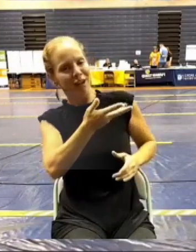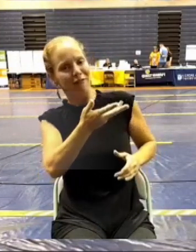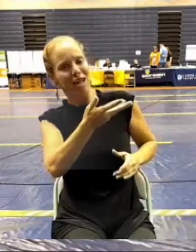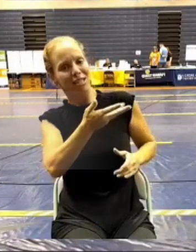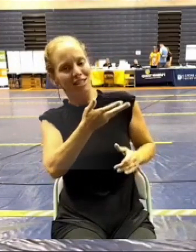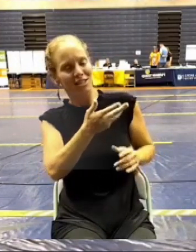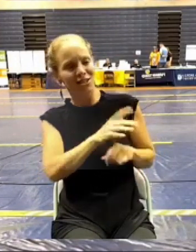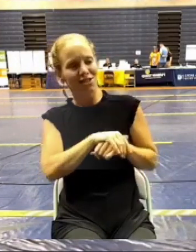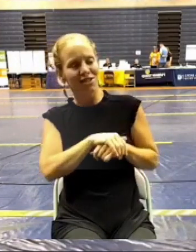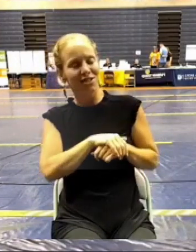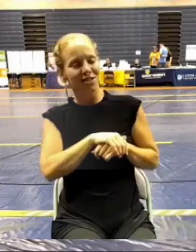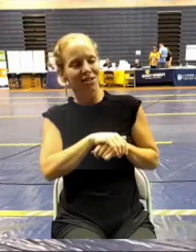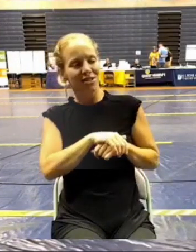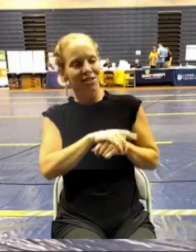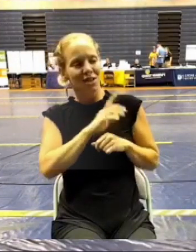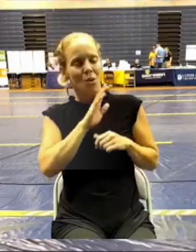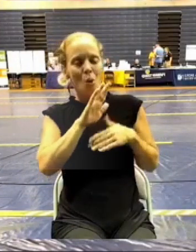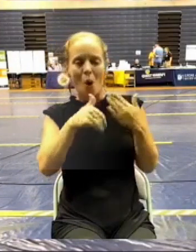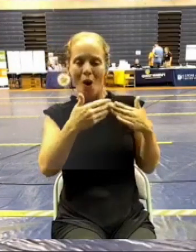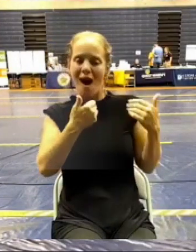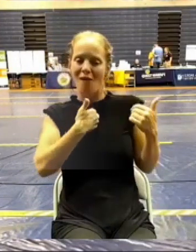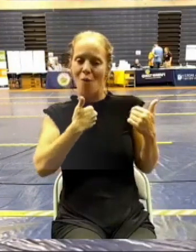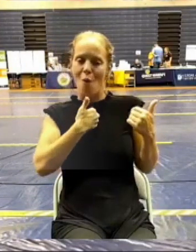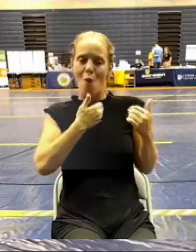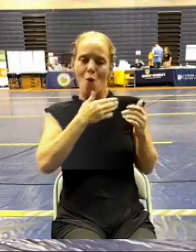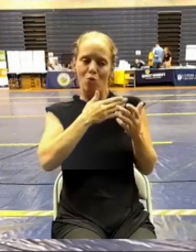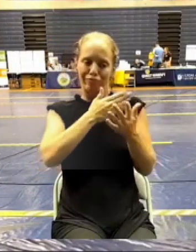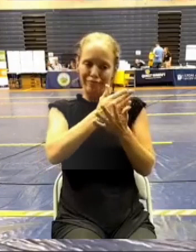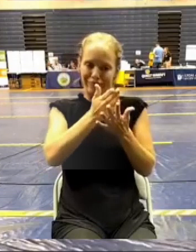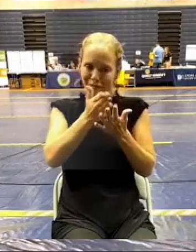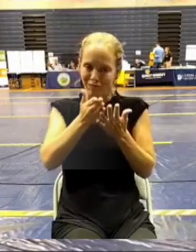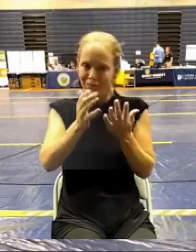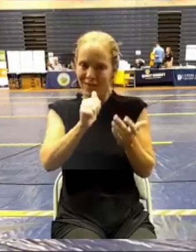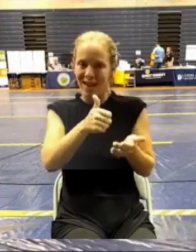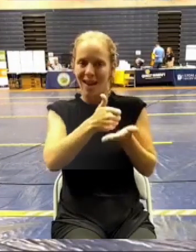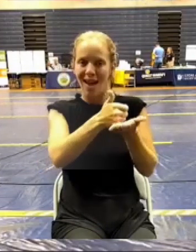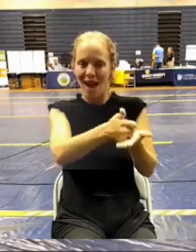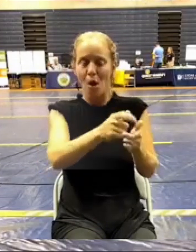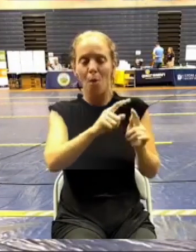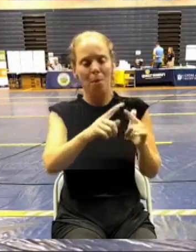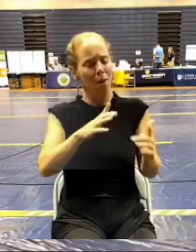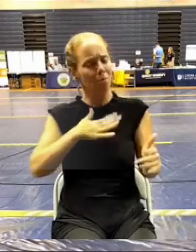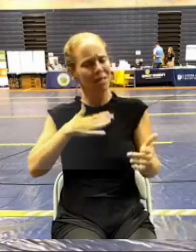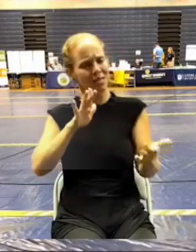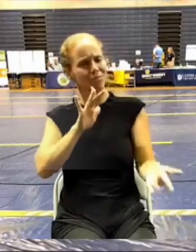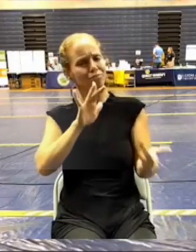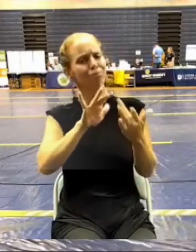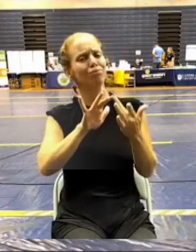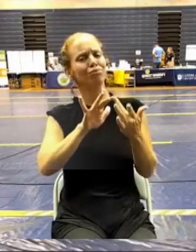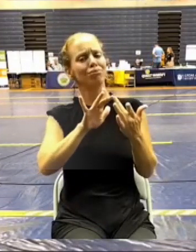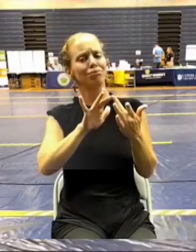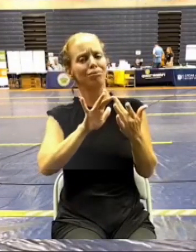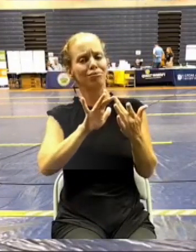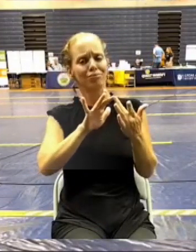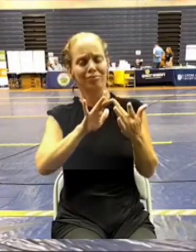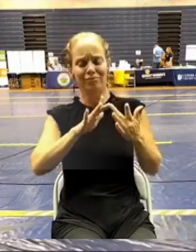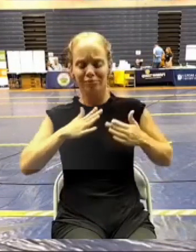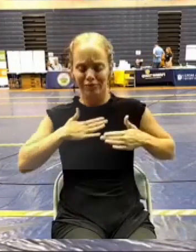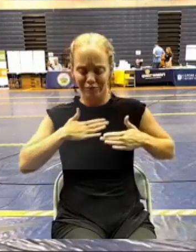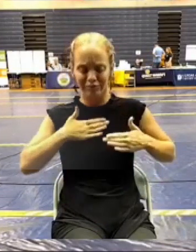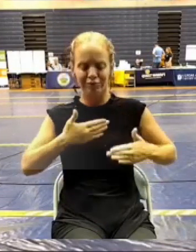area of where we could help, you know, give us a call. We'd be more than happy to do it right now.